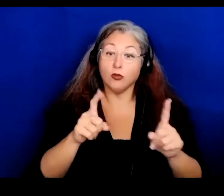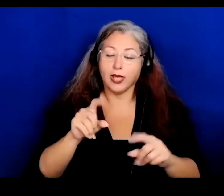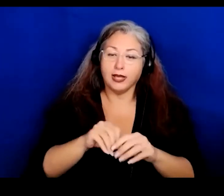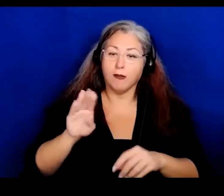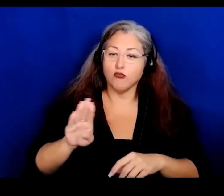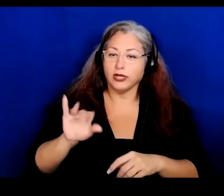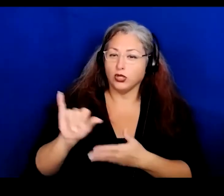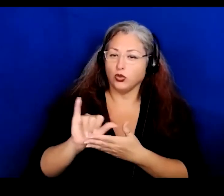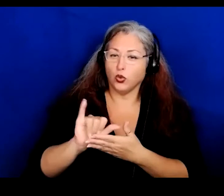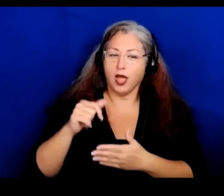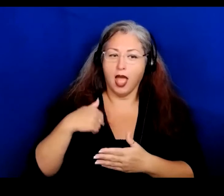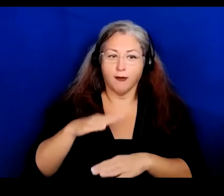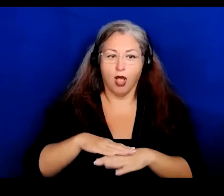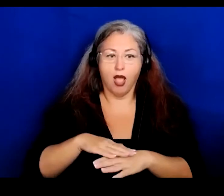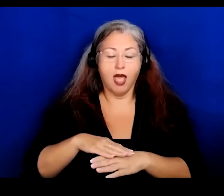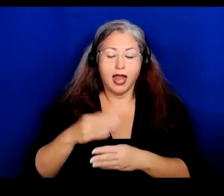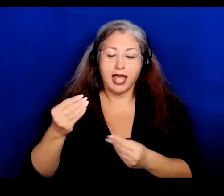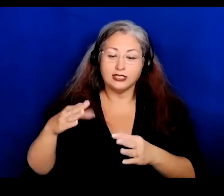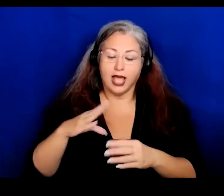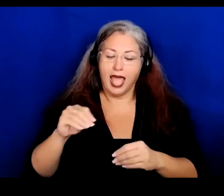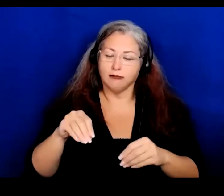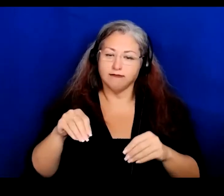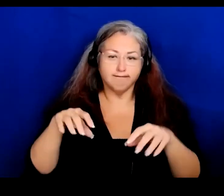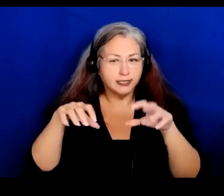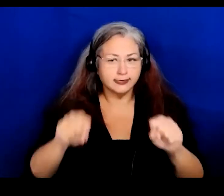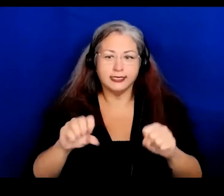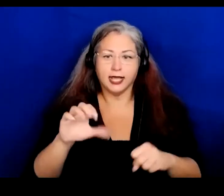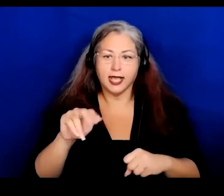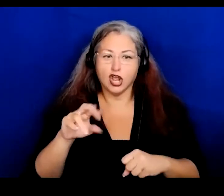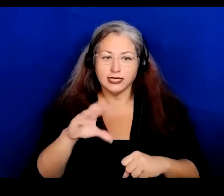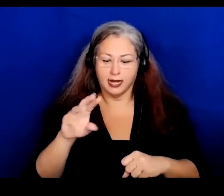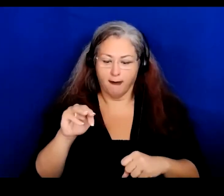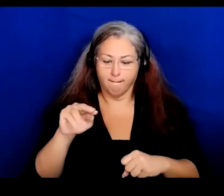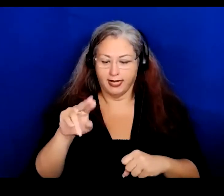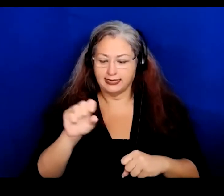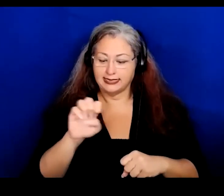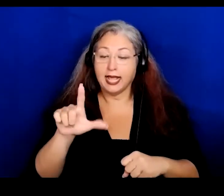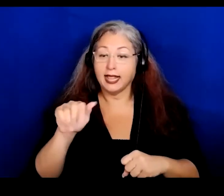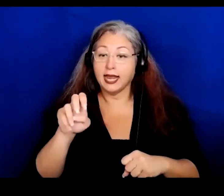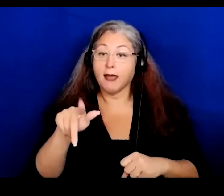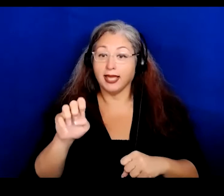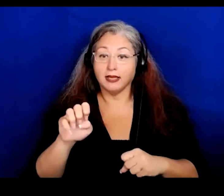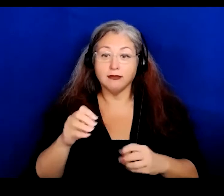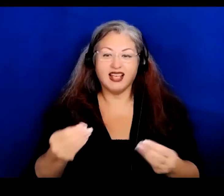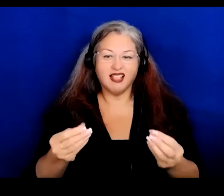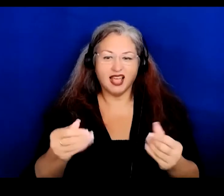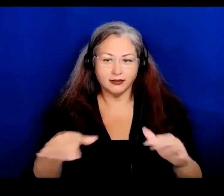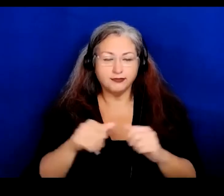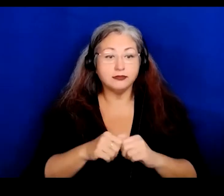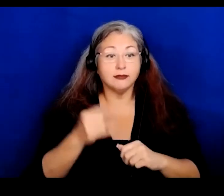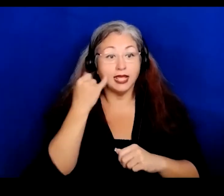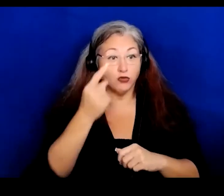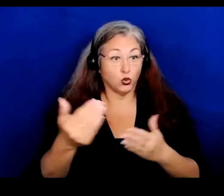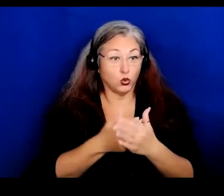New York, where I am on ancestral and unceded Canarsie and Munsee Lenape land. For those of you who are new